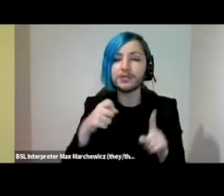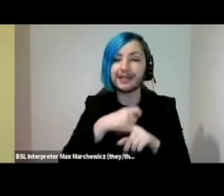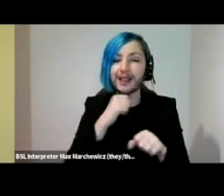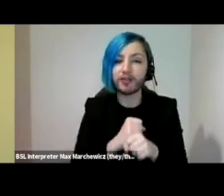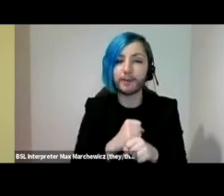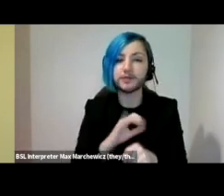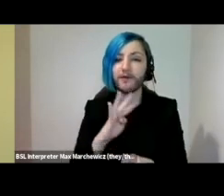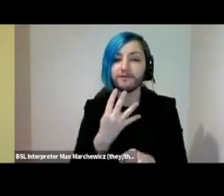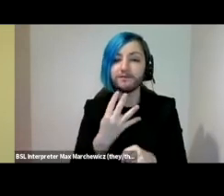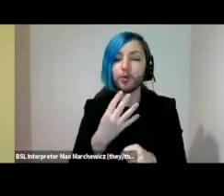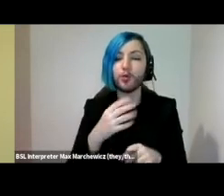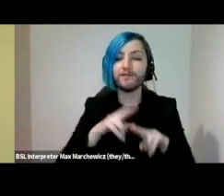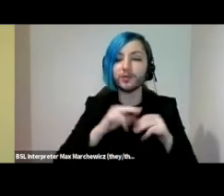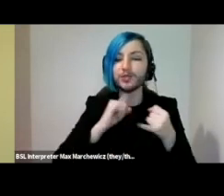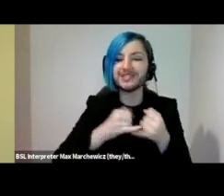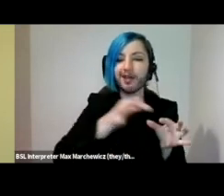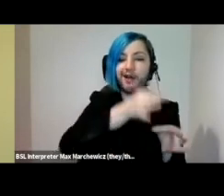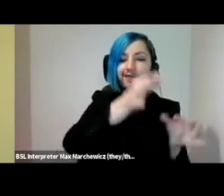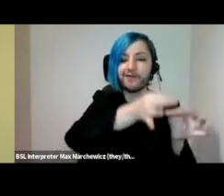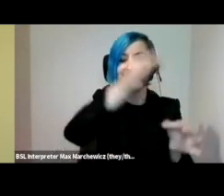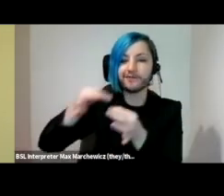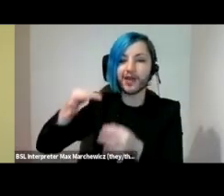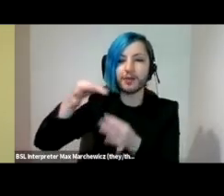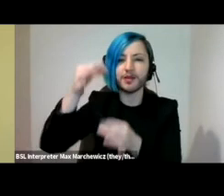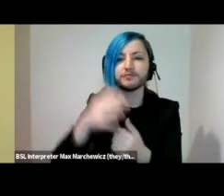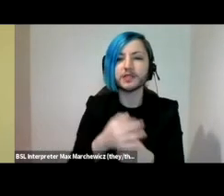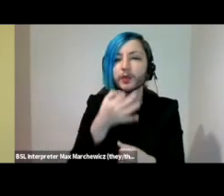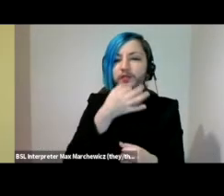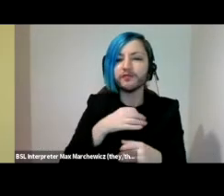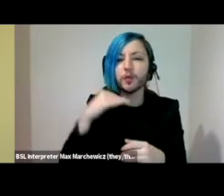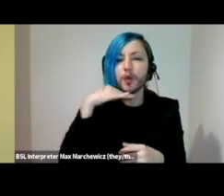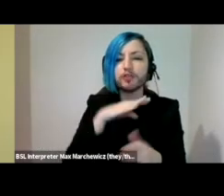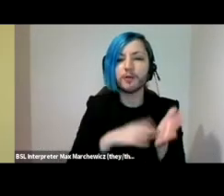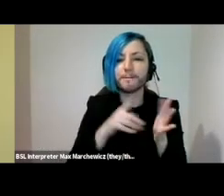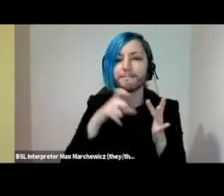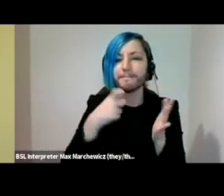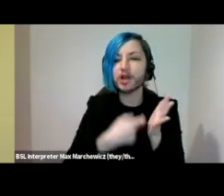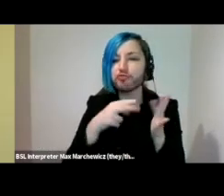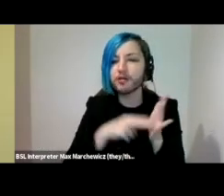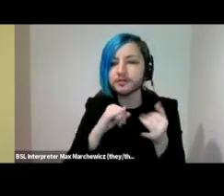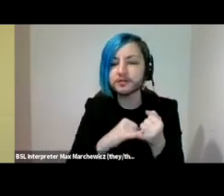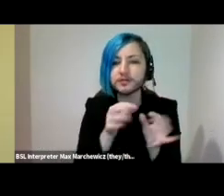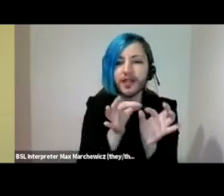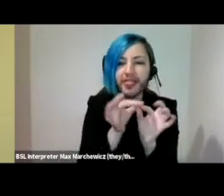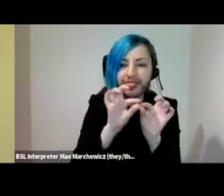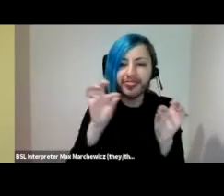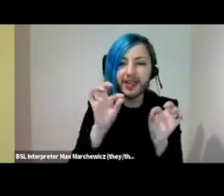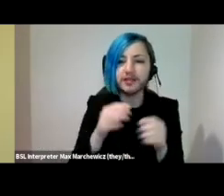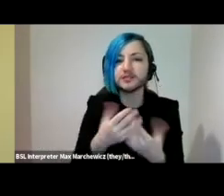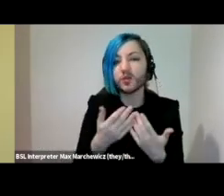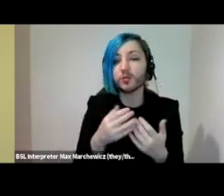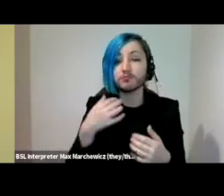fused silica fibers, which are a few hundred microns each, which is about a few times the thickness of a human